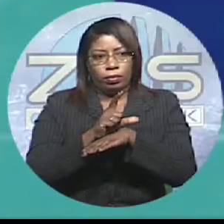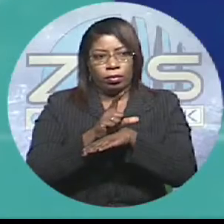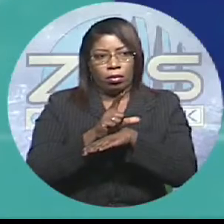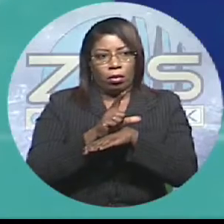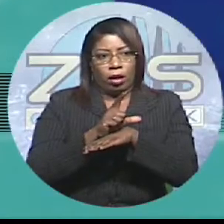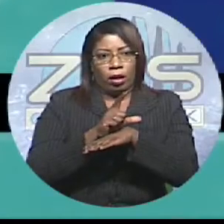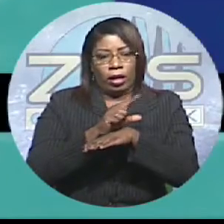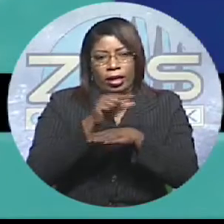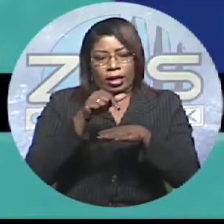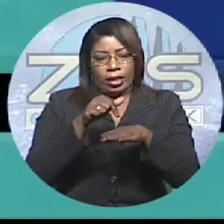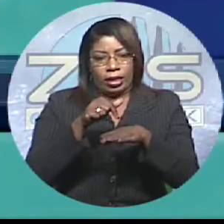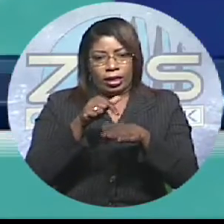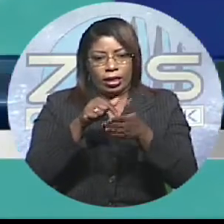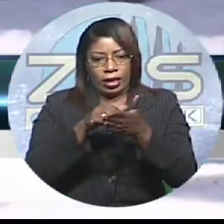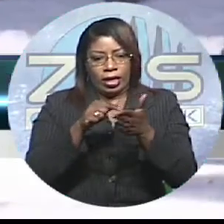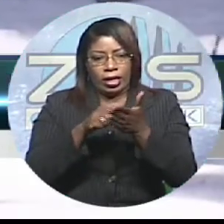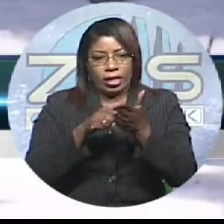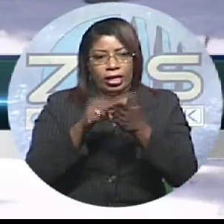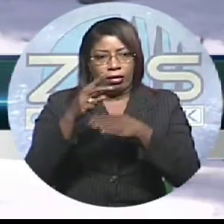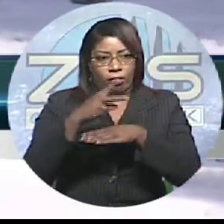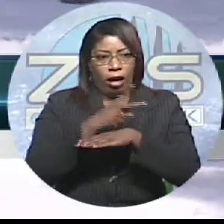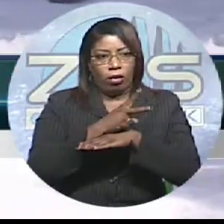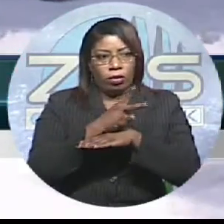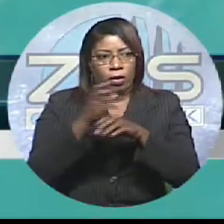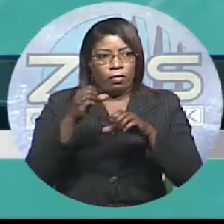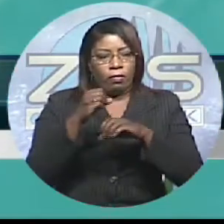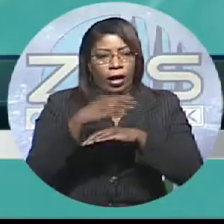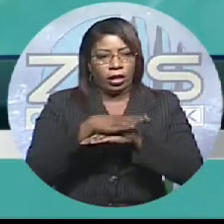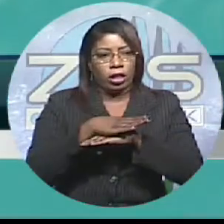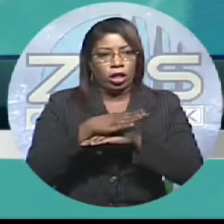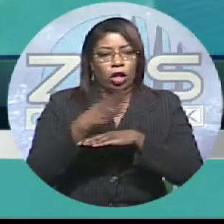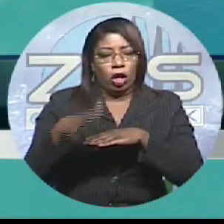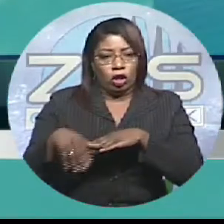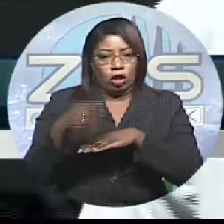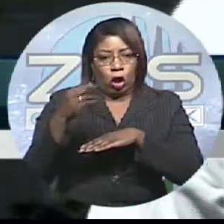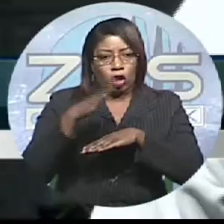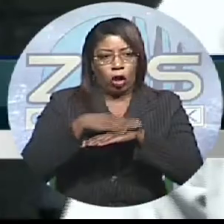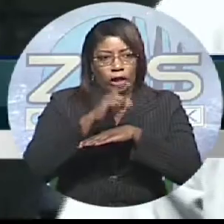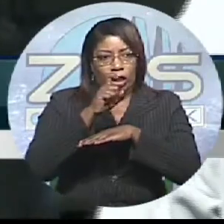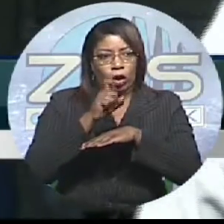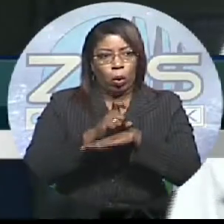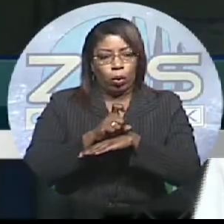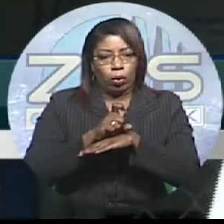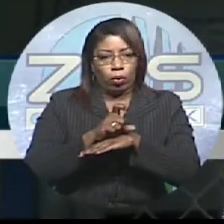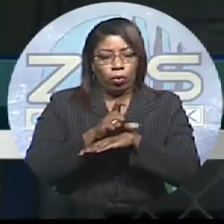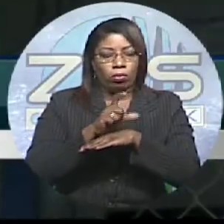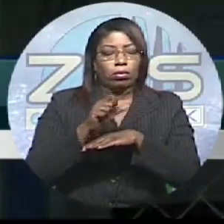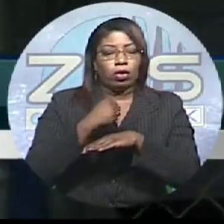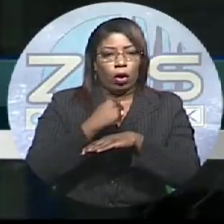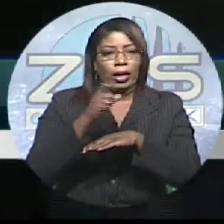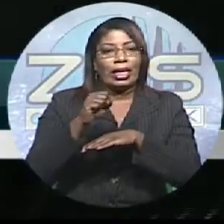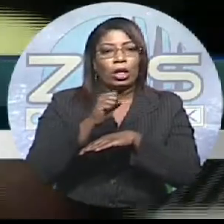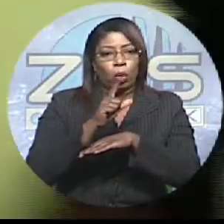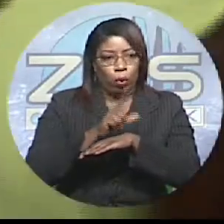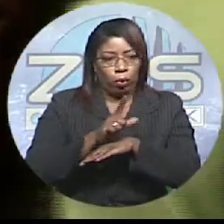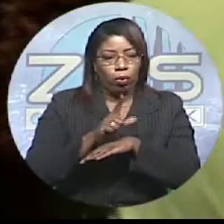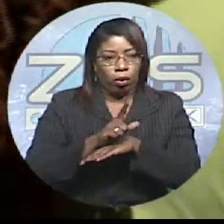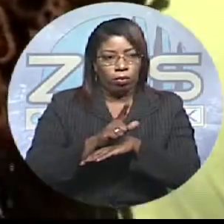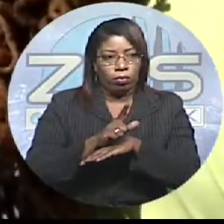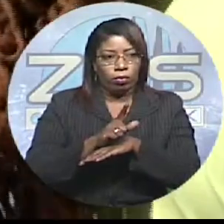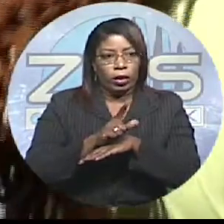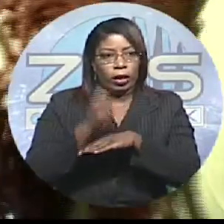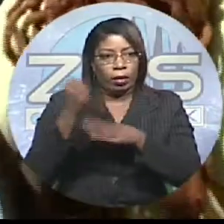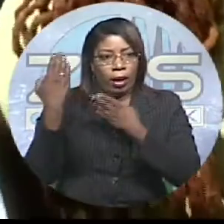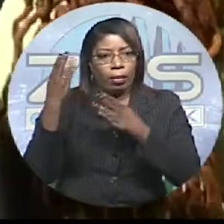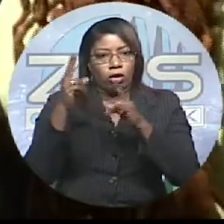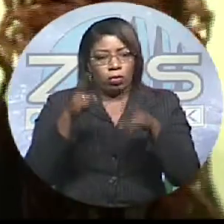deadly canine distemper virus be affecting dogs on the island of Eleuthera? Well, shelter manager and education officer with the